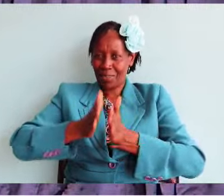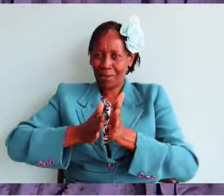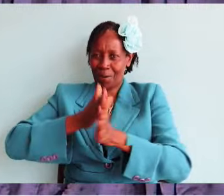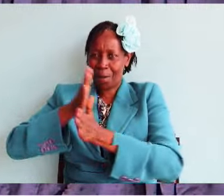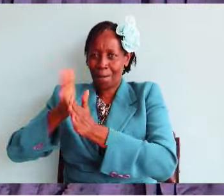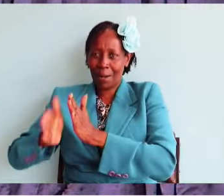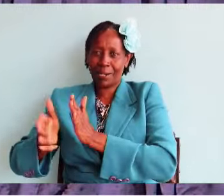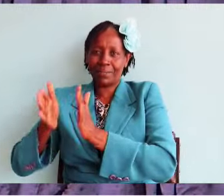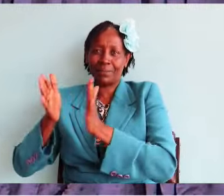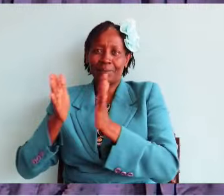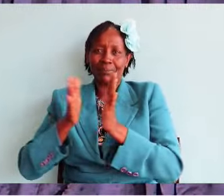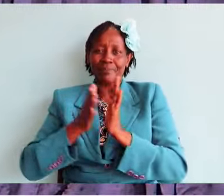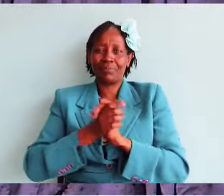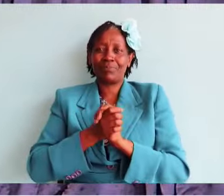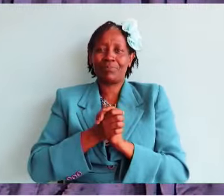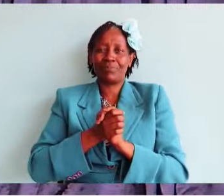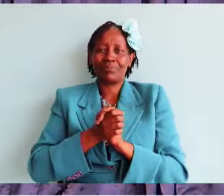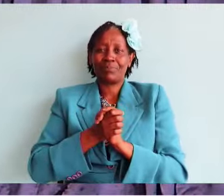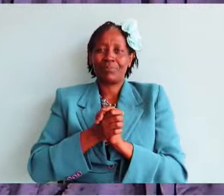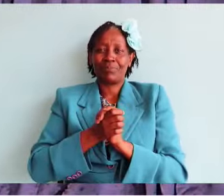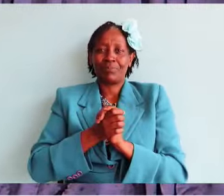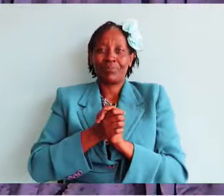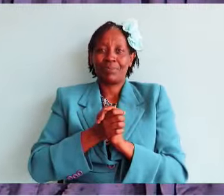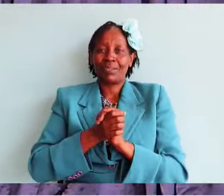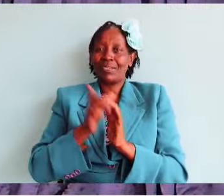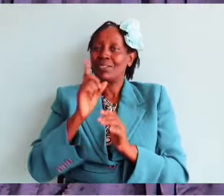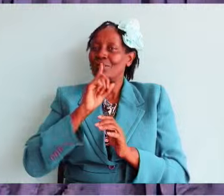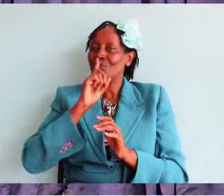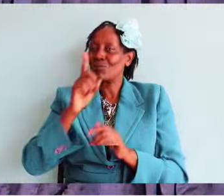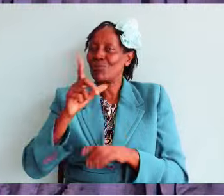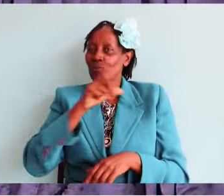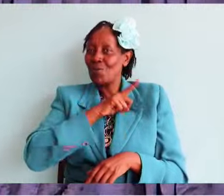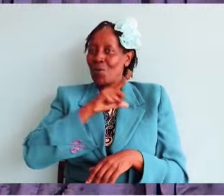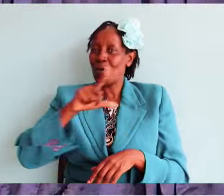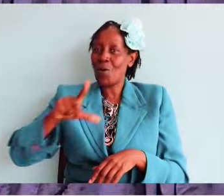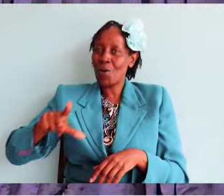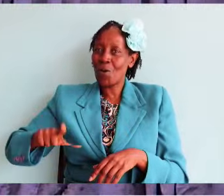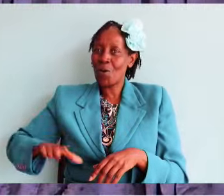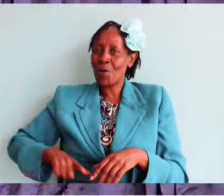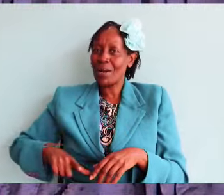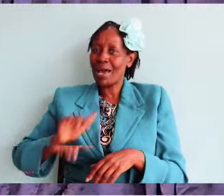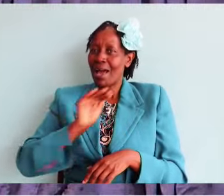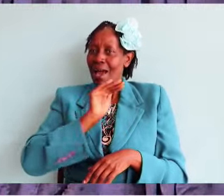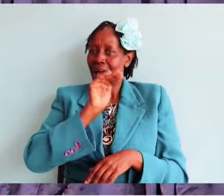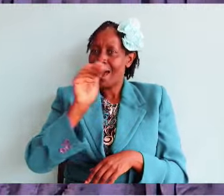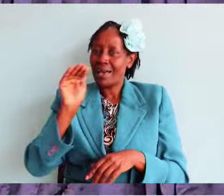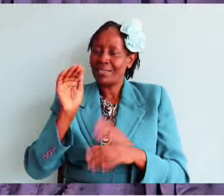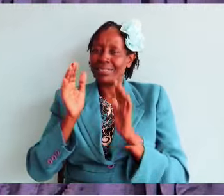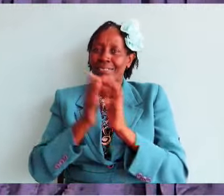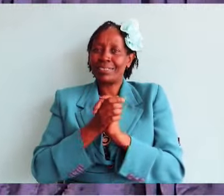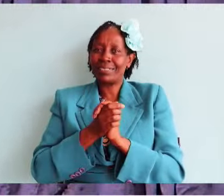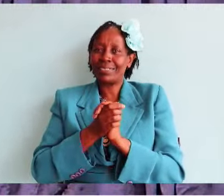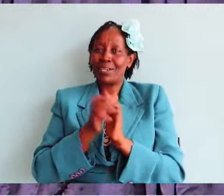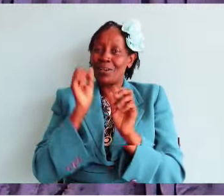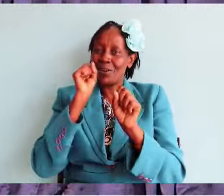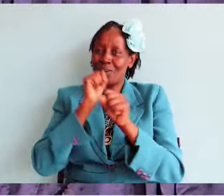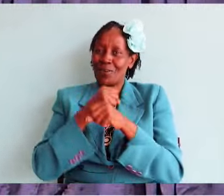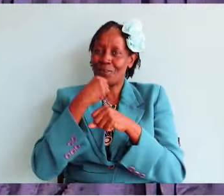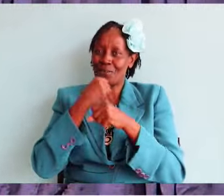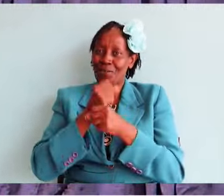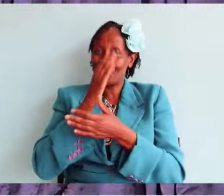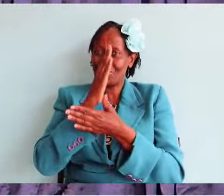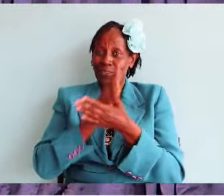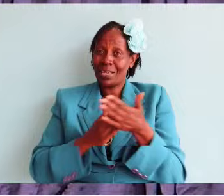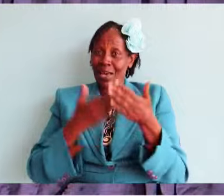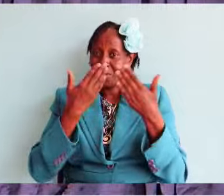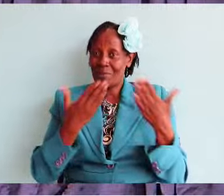this battle. So the Lord actually will ask him to do something